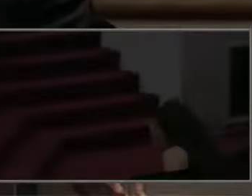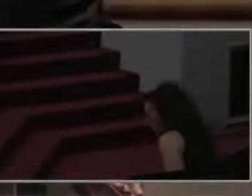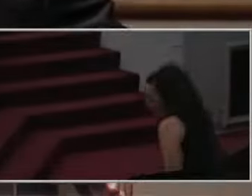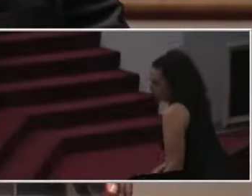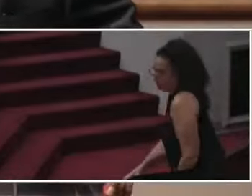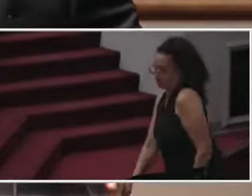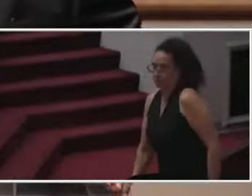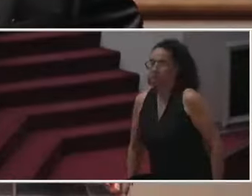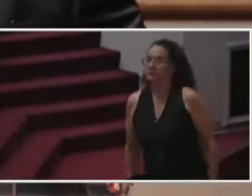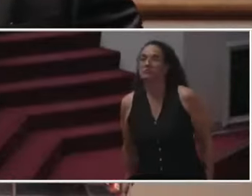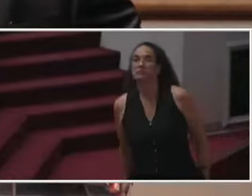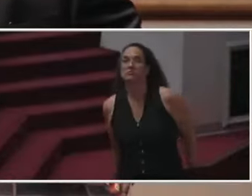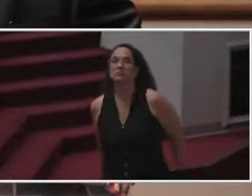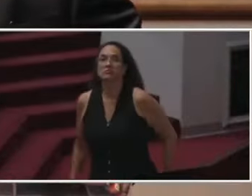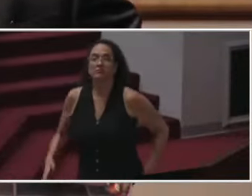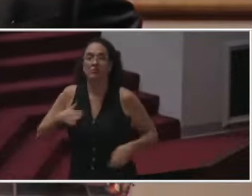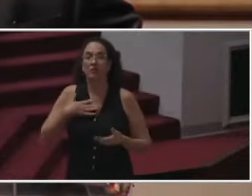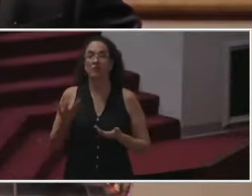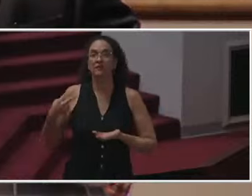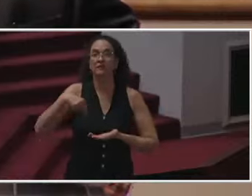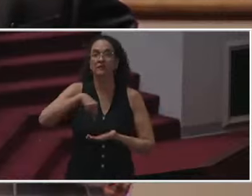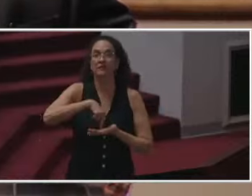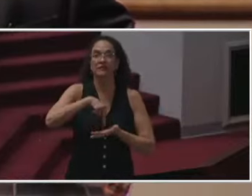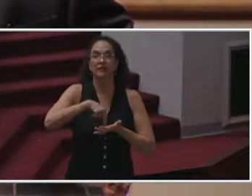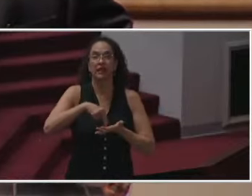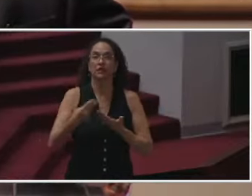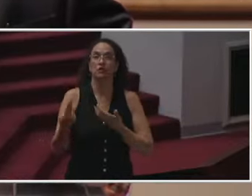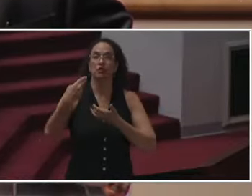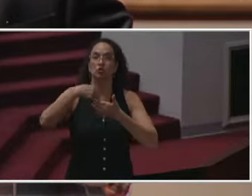Please stand and join me for a moment of prayer.